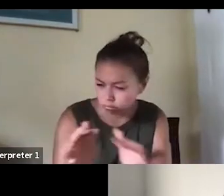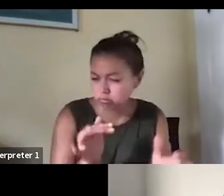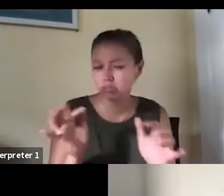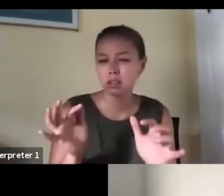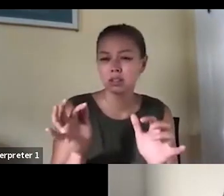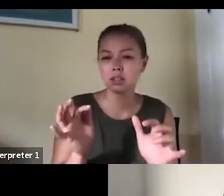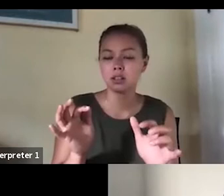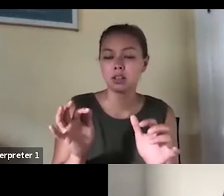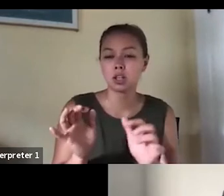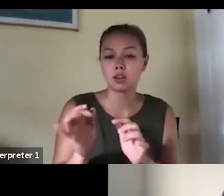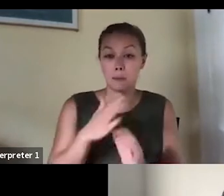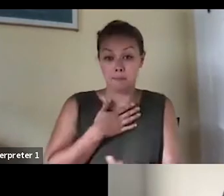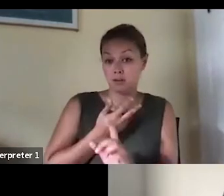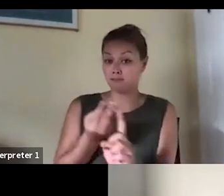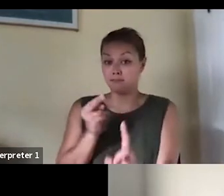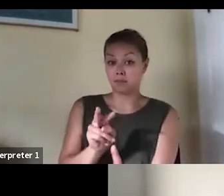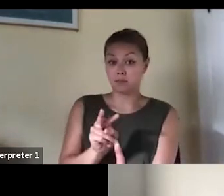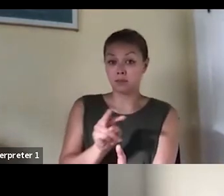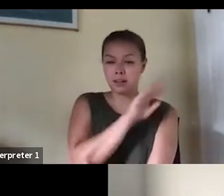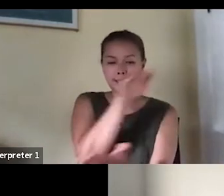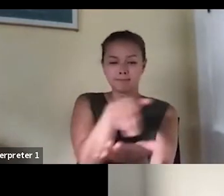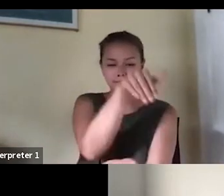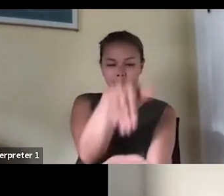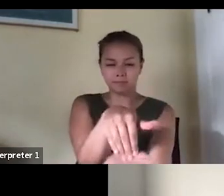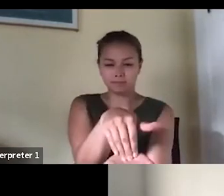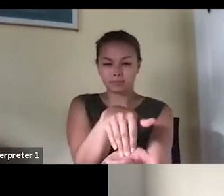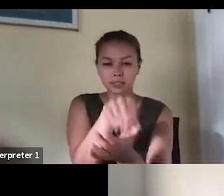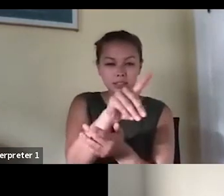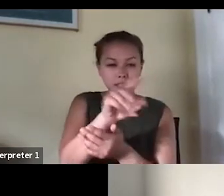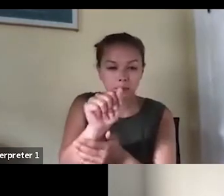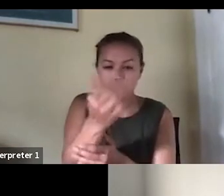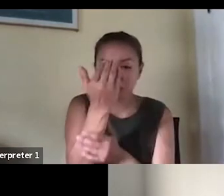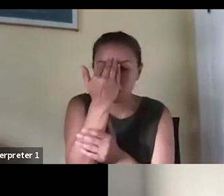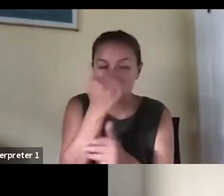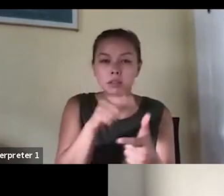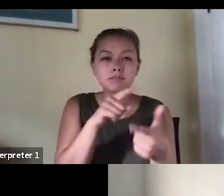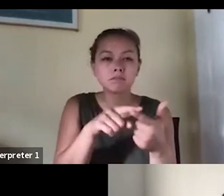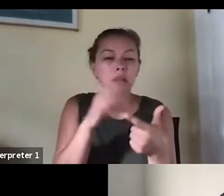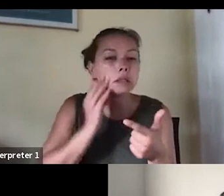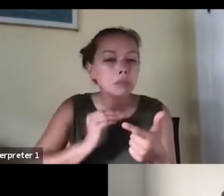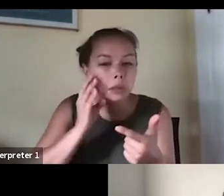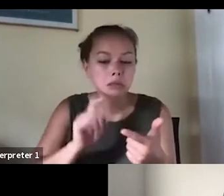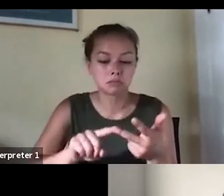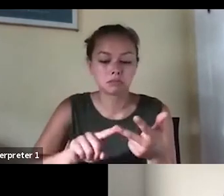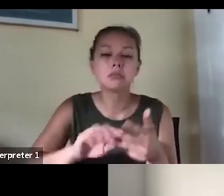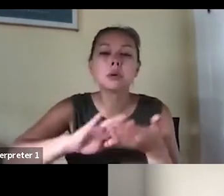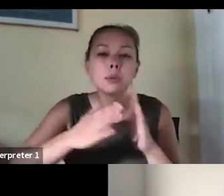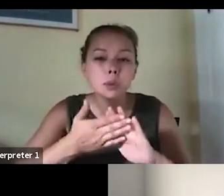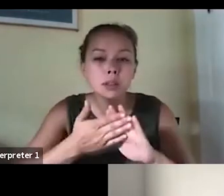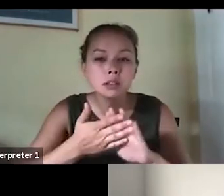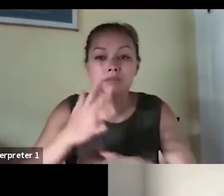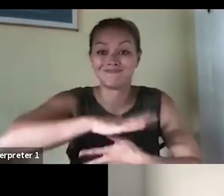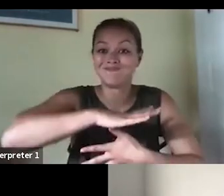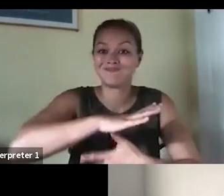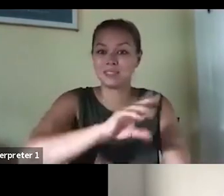disability, knowledge, and experience in community, which comes into play not only just having disabled characters